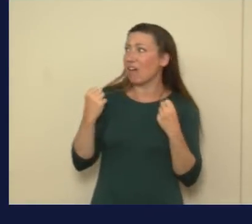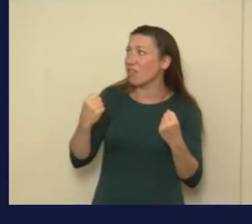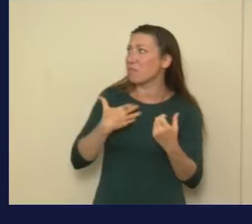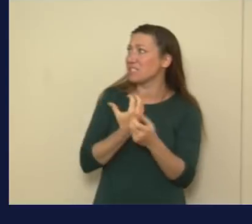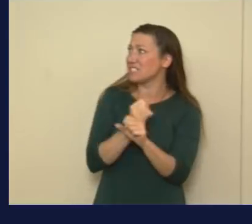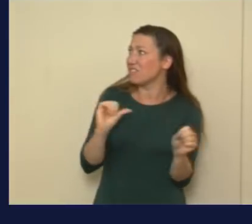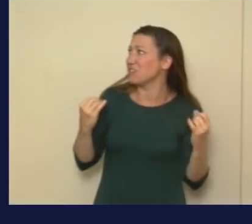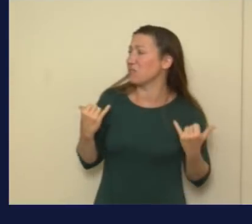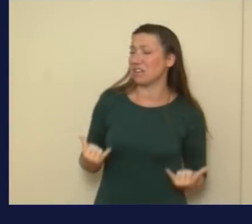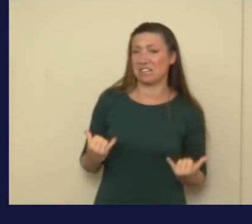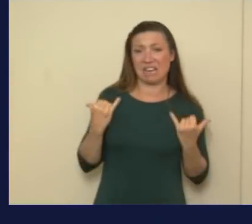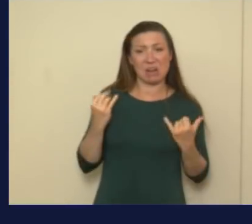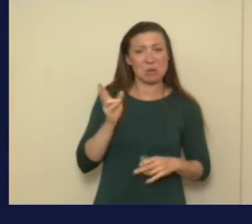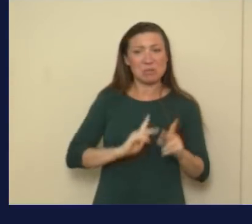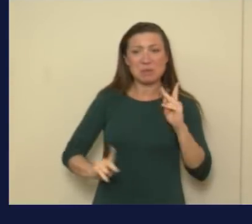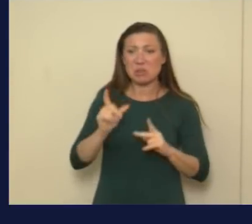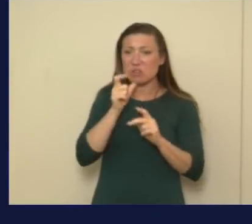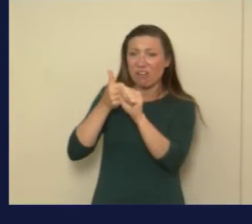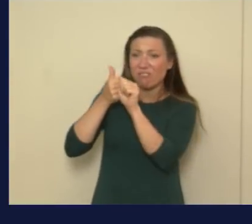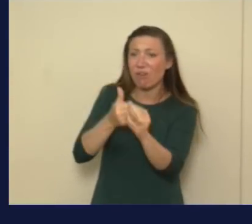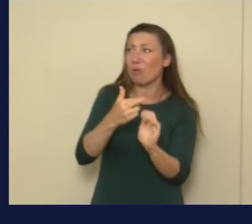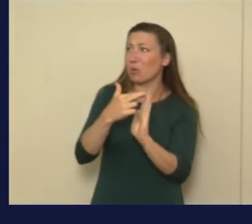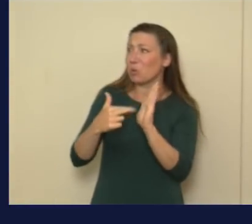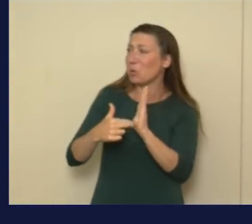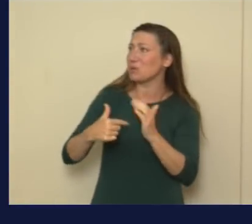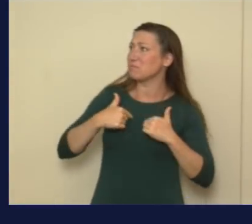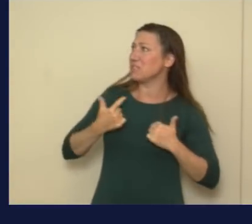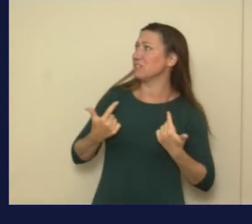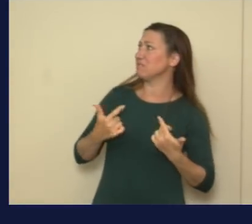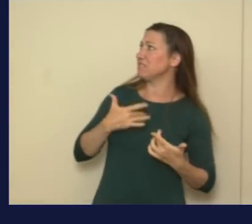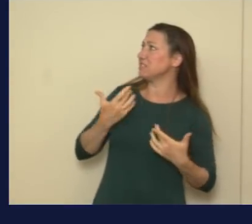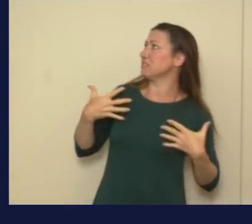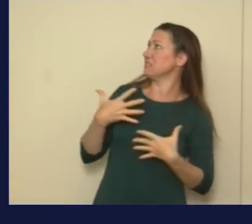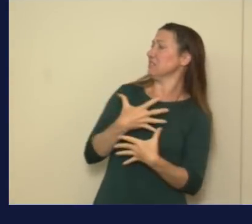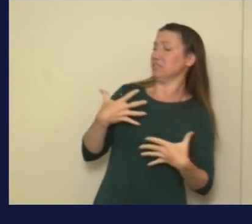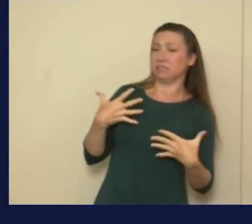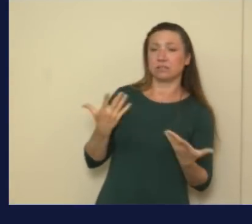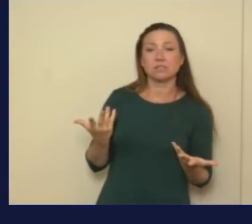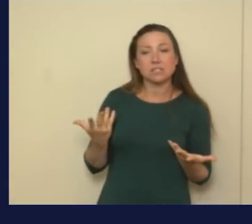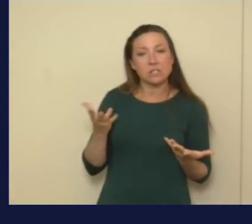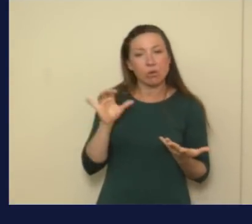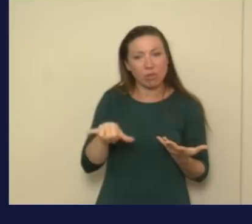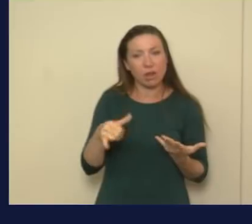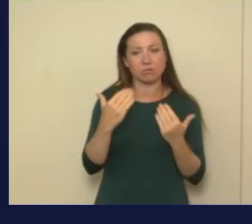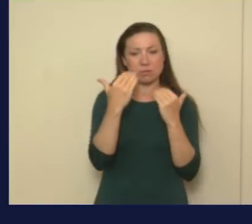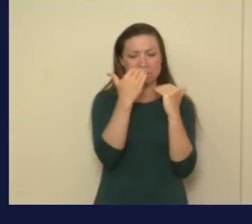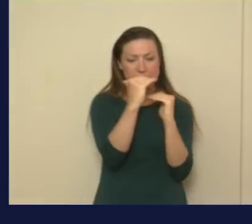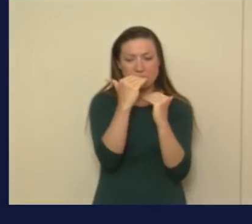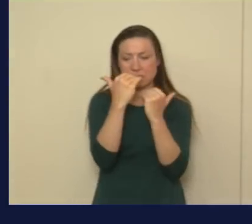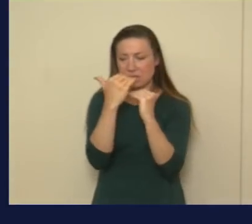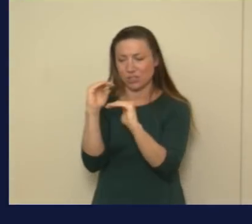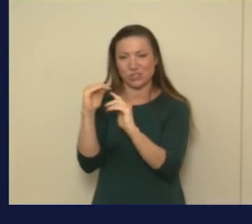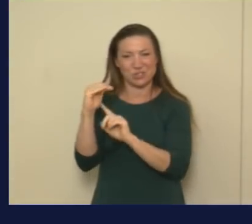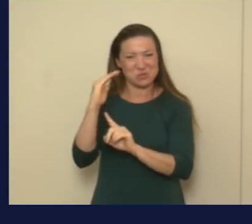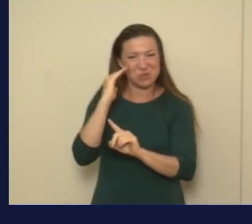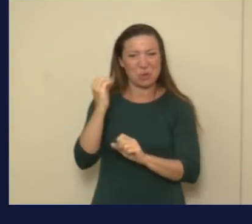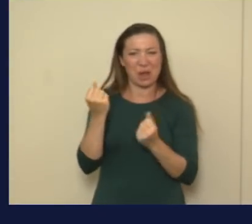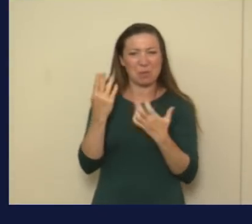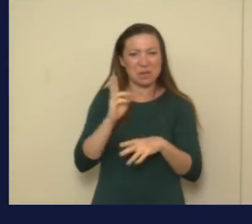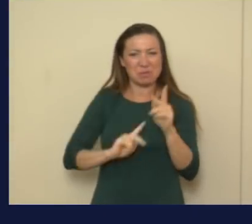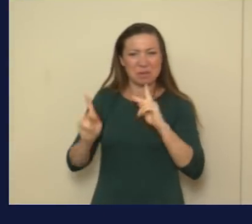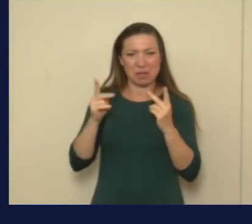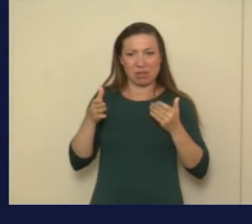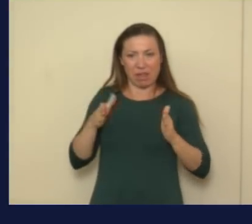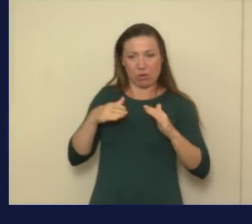New Mexicans are not very compliant. So all the restrictions and the occupancy limits, as you heard from Dr. Scrakes, are still